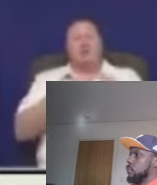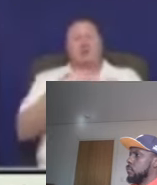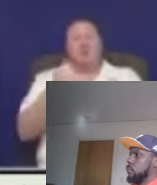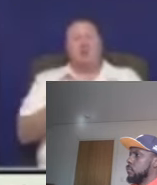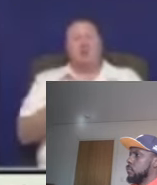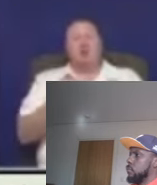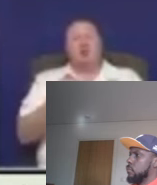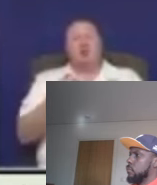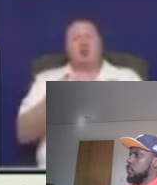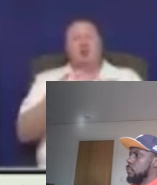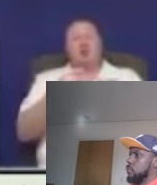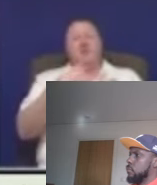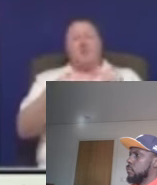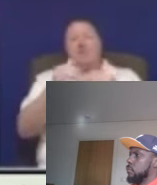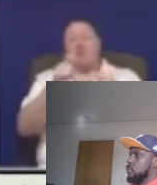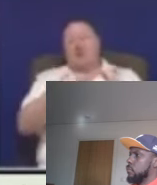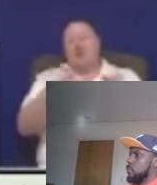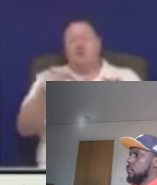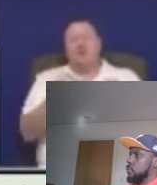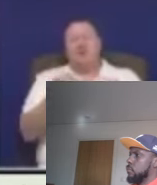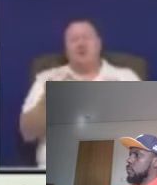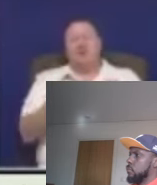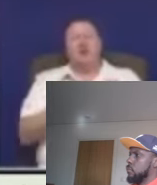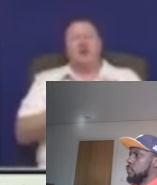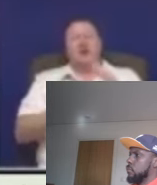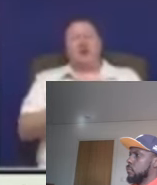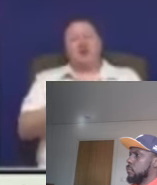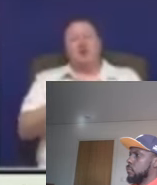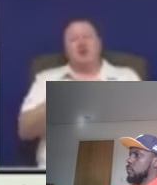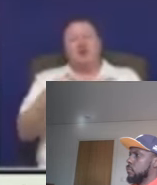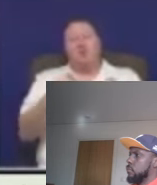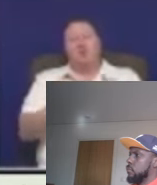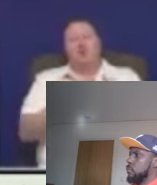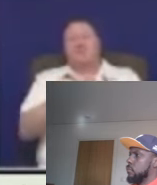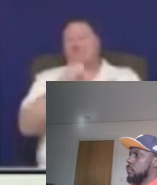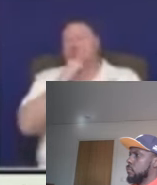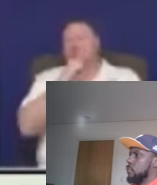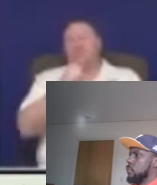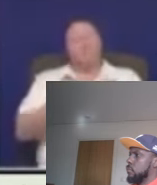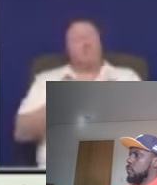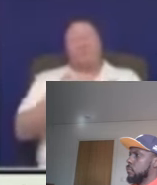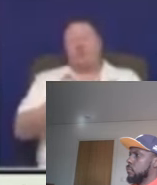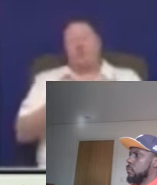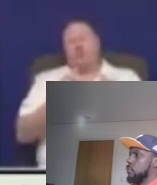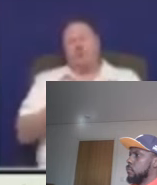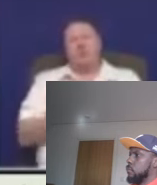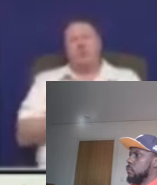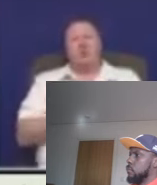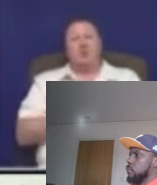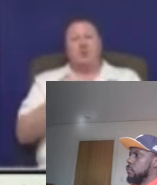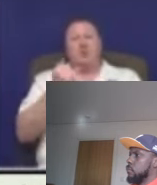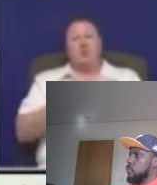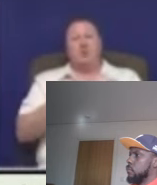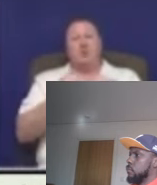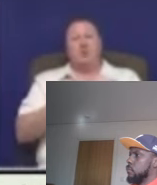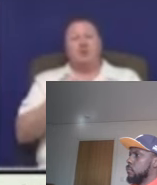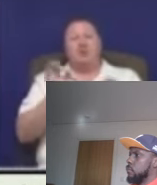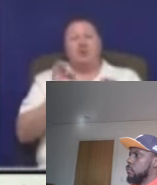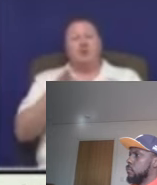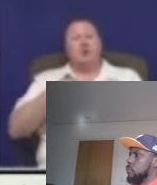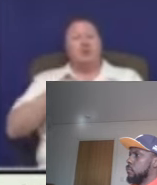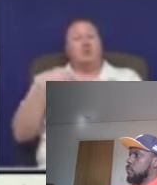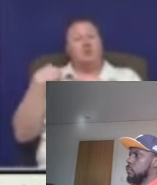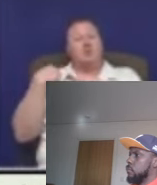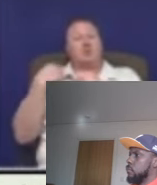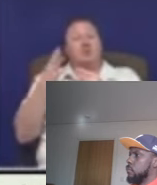multiple contractors, and each time resulting in additional costs without substantial progress. What is worse is that no one has been held